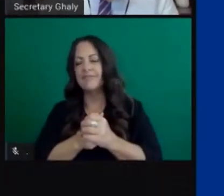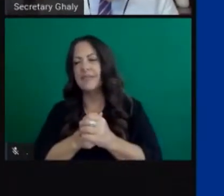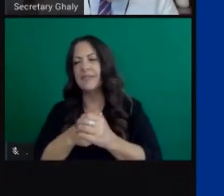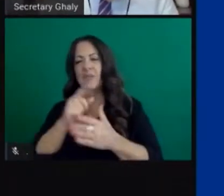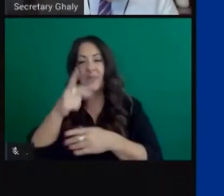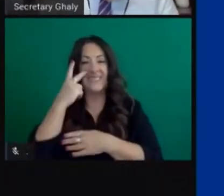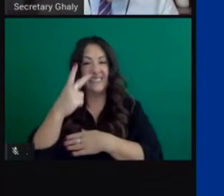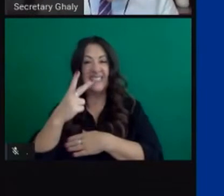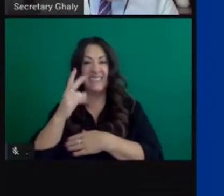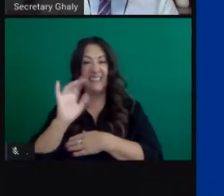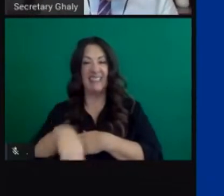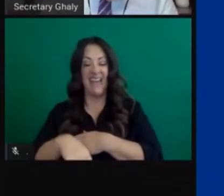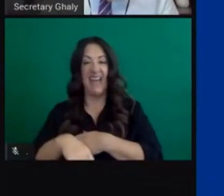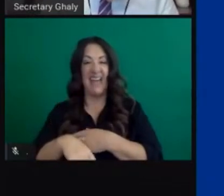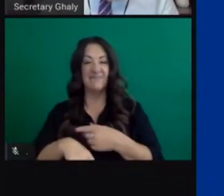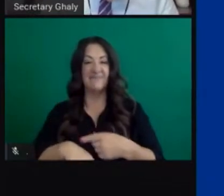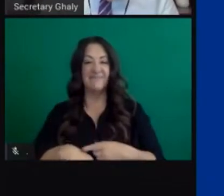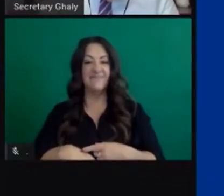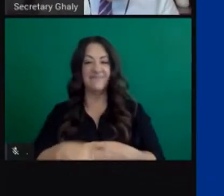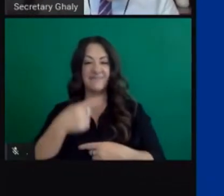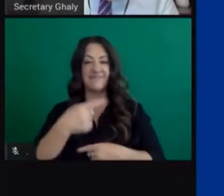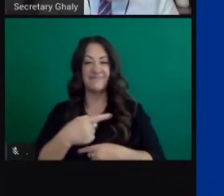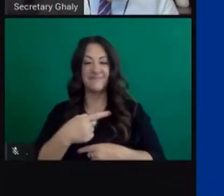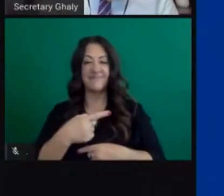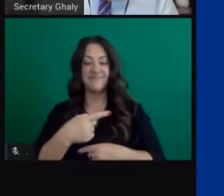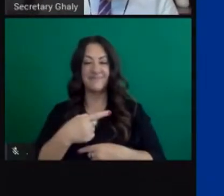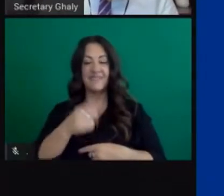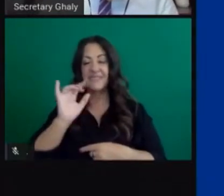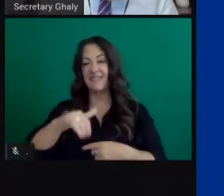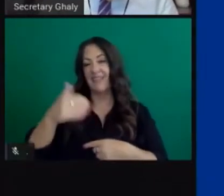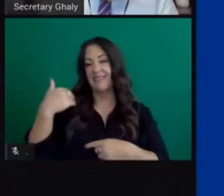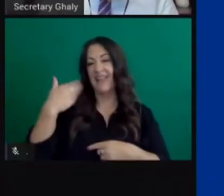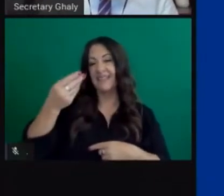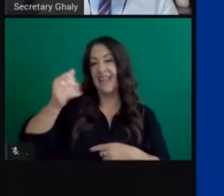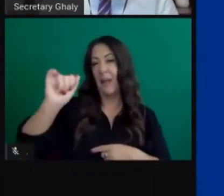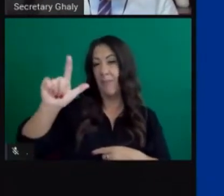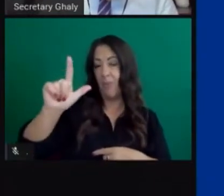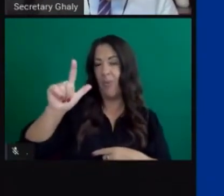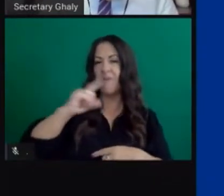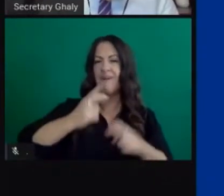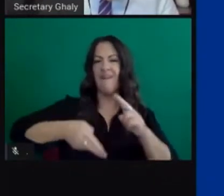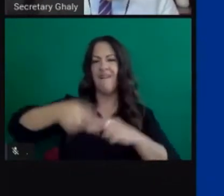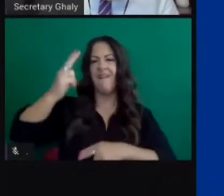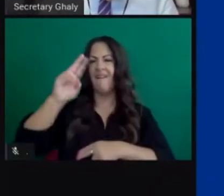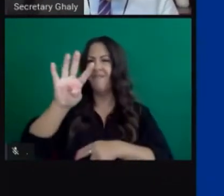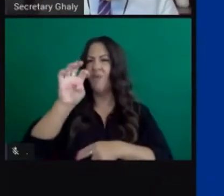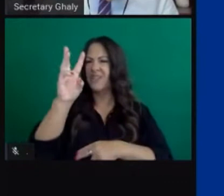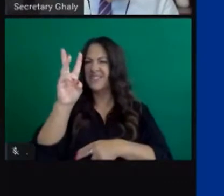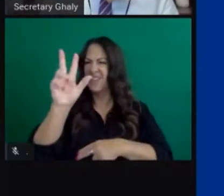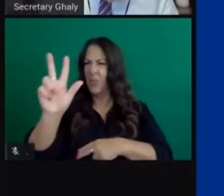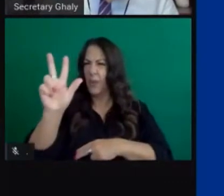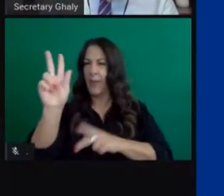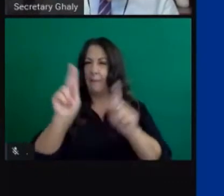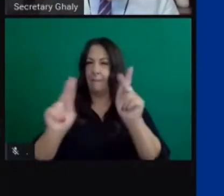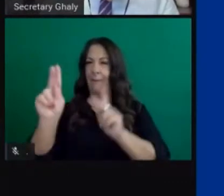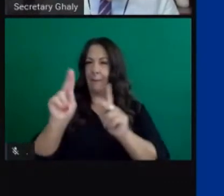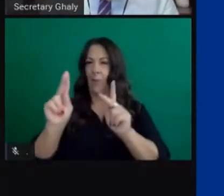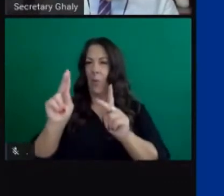slide, back in April, we saw a high of 463 new SNF cases in one